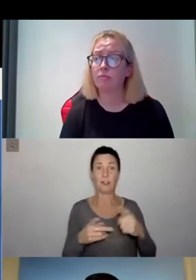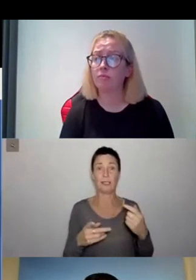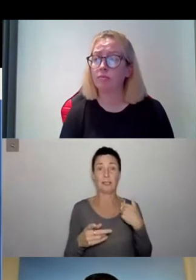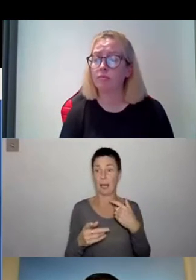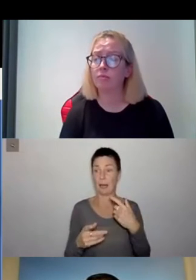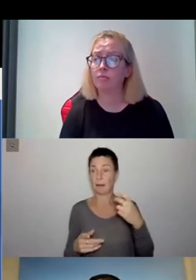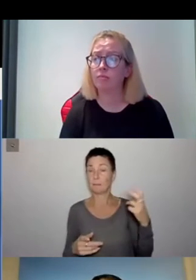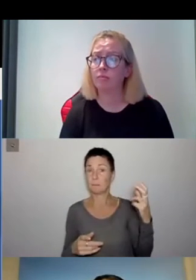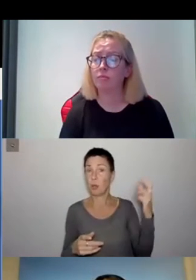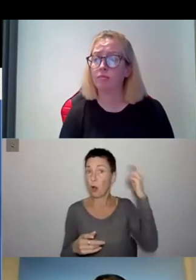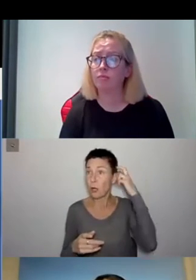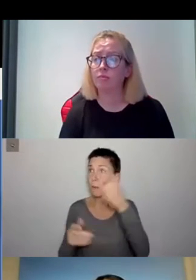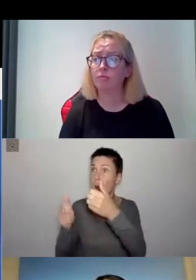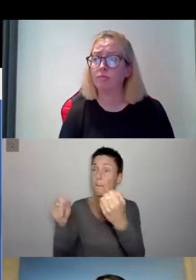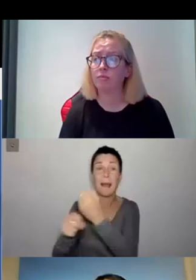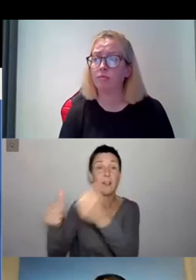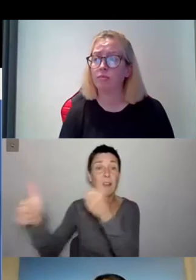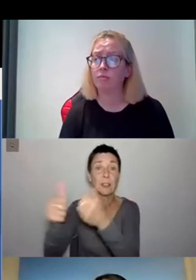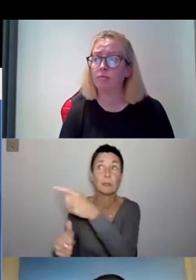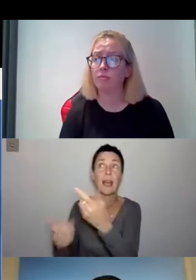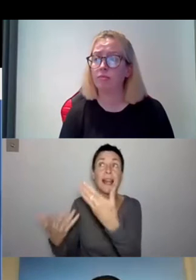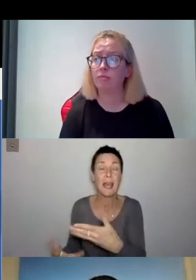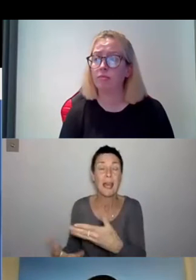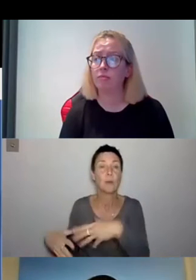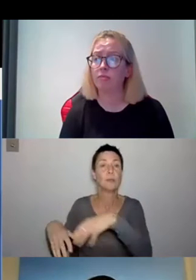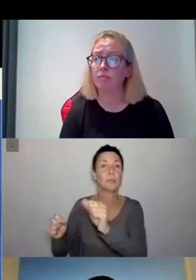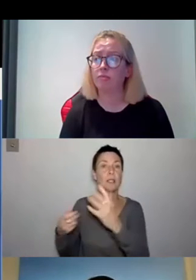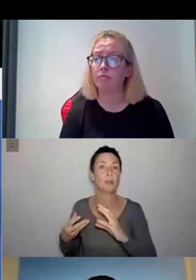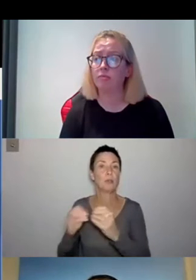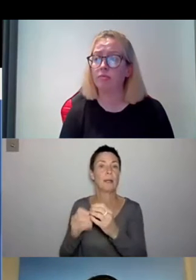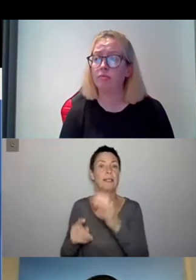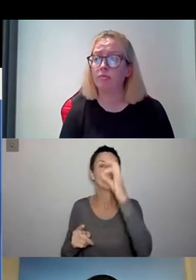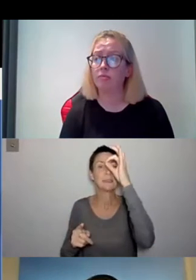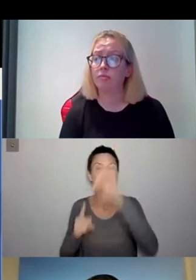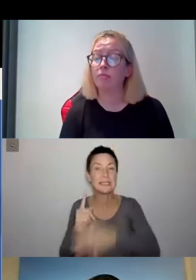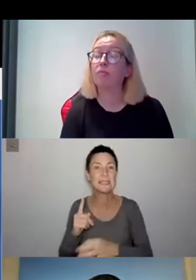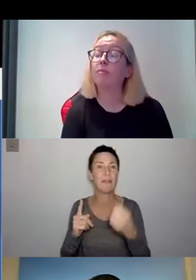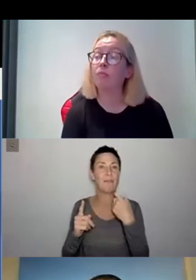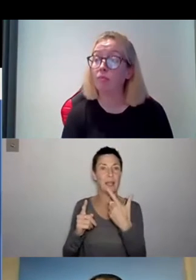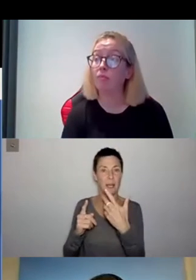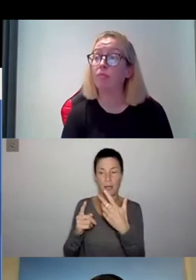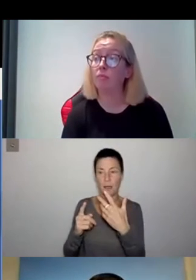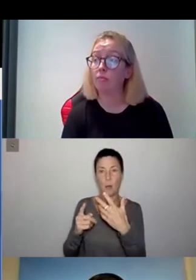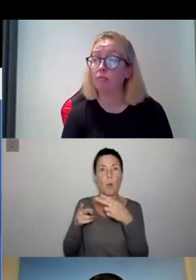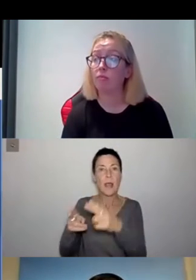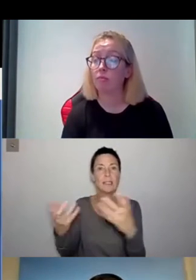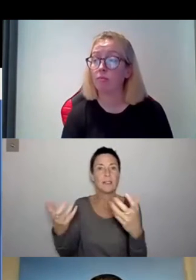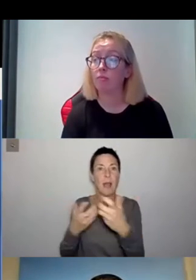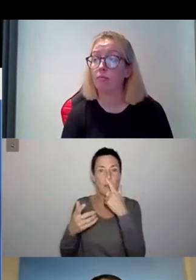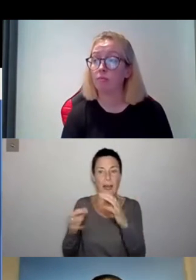implant manufacturers are now starting to bring in specific computer algorithms to try and measure listening effort in